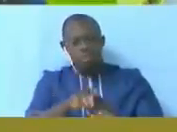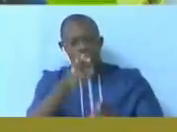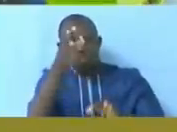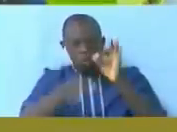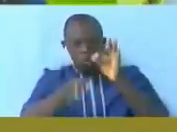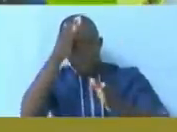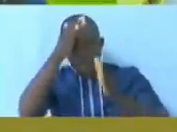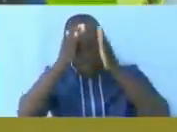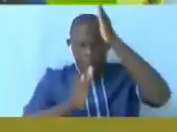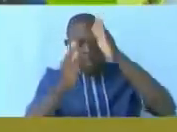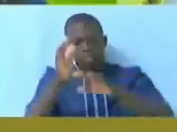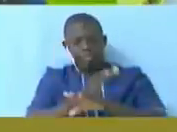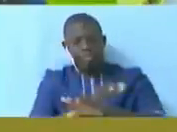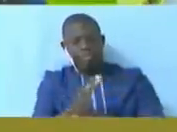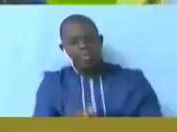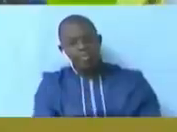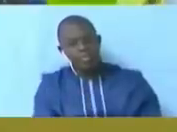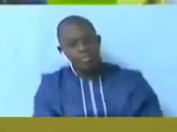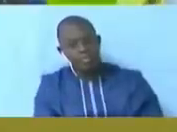martial,